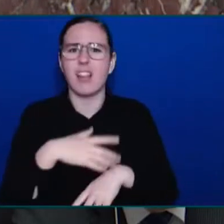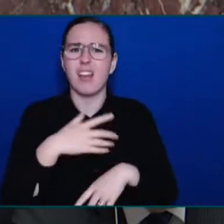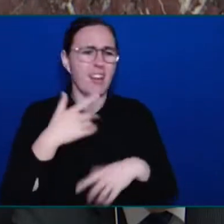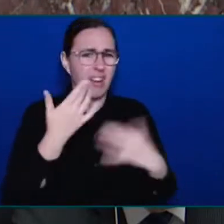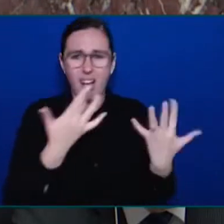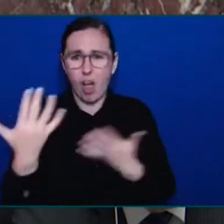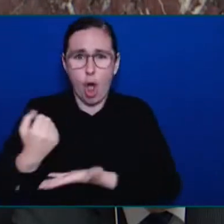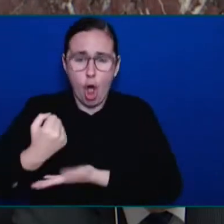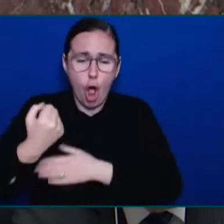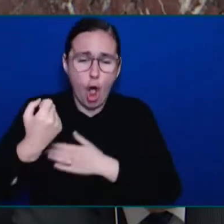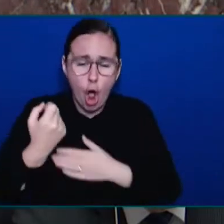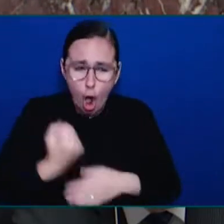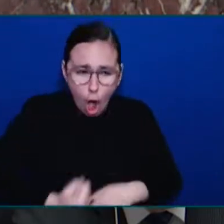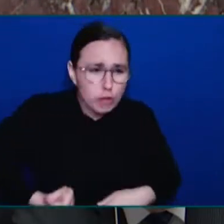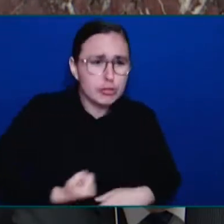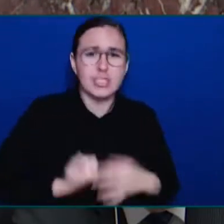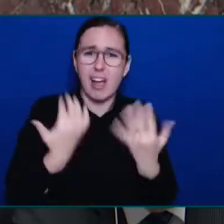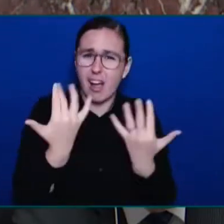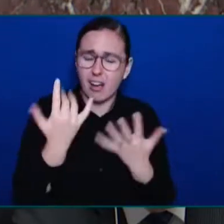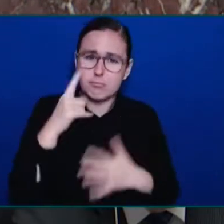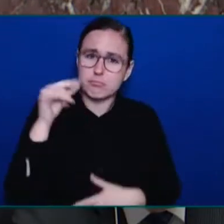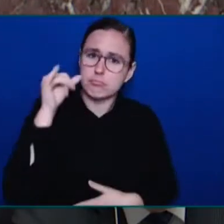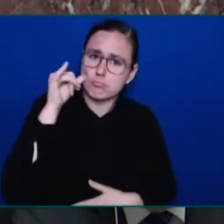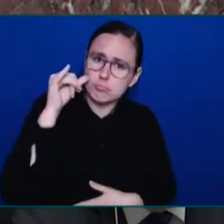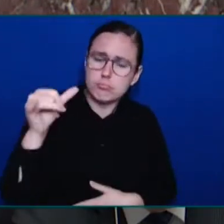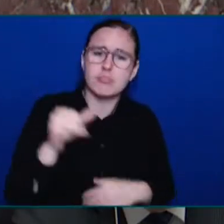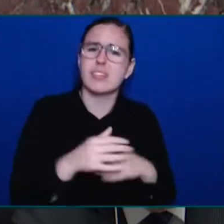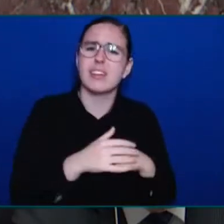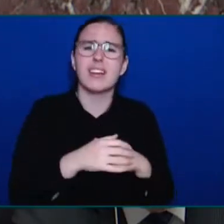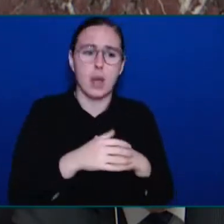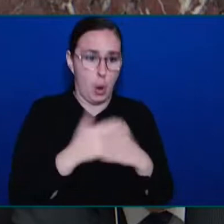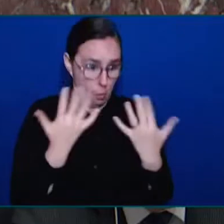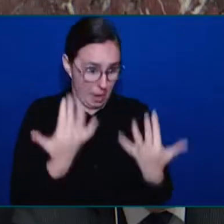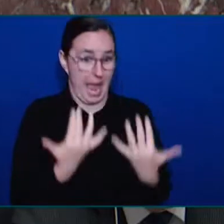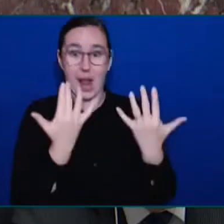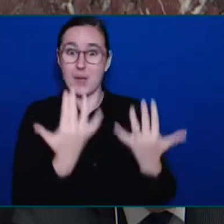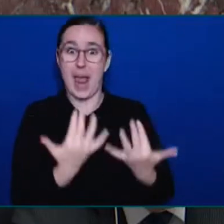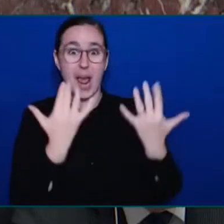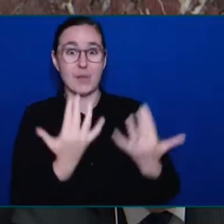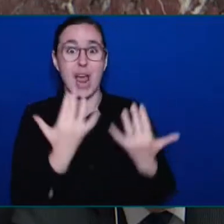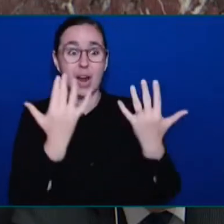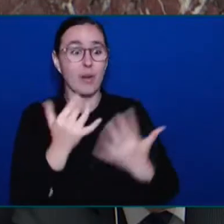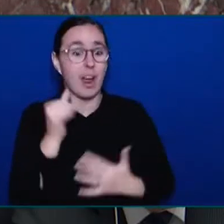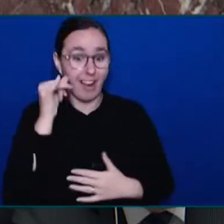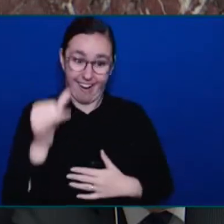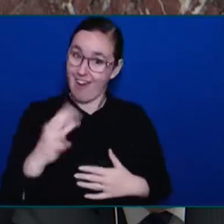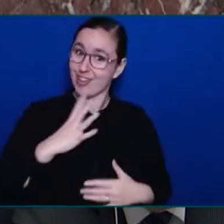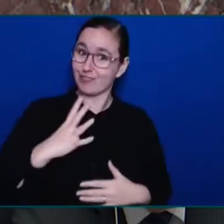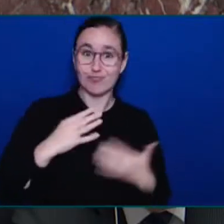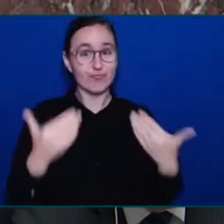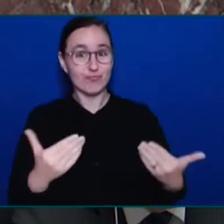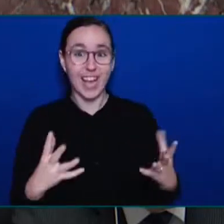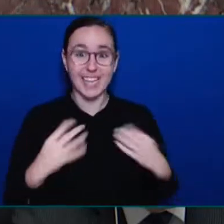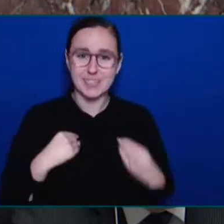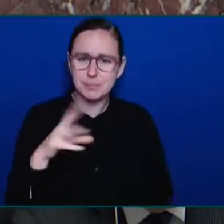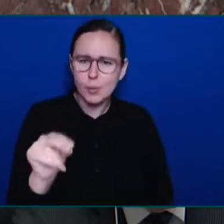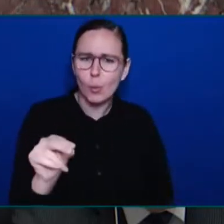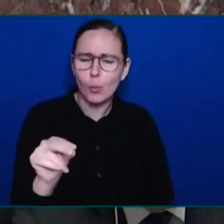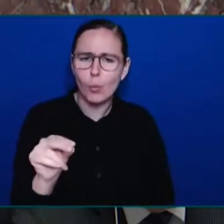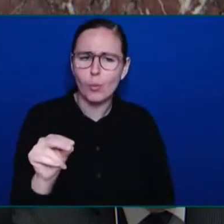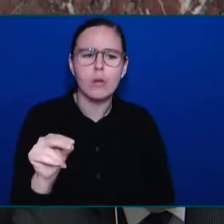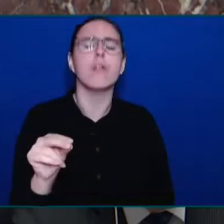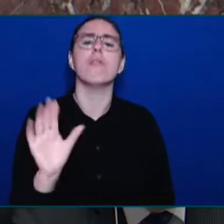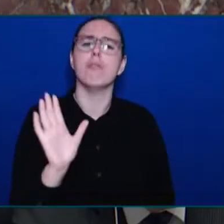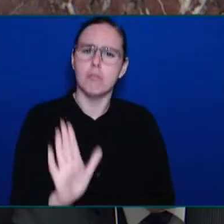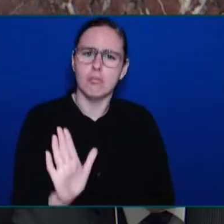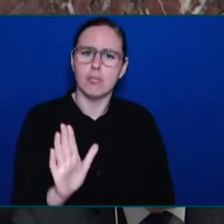it is time that he accepted responsibility. British Columbians have lost confidence